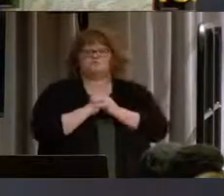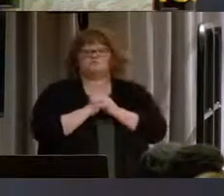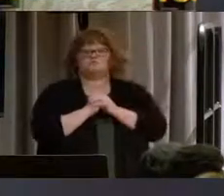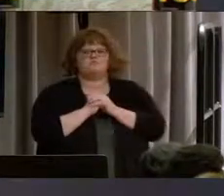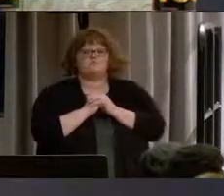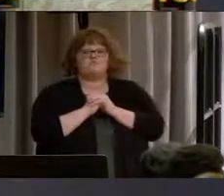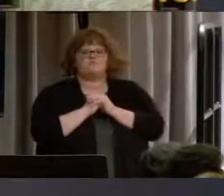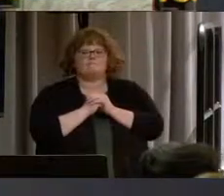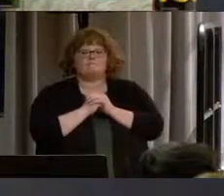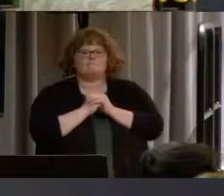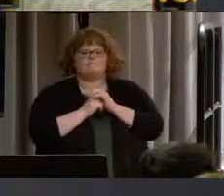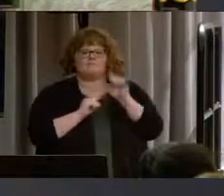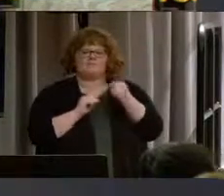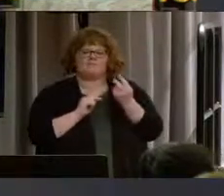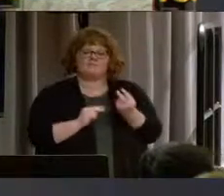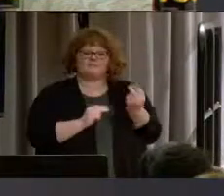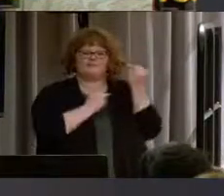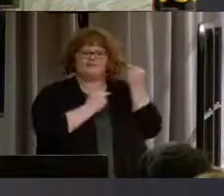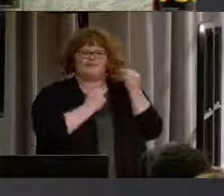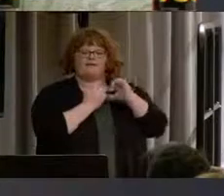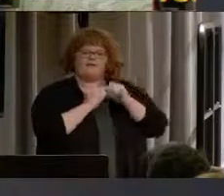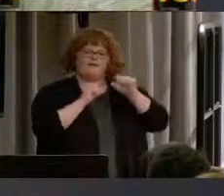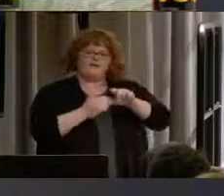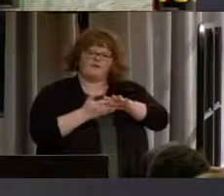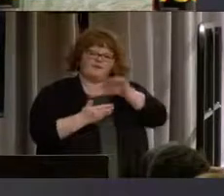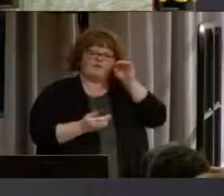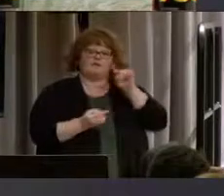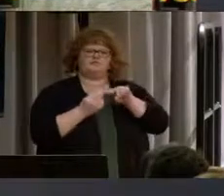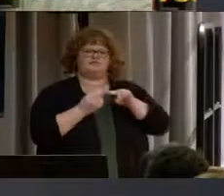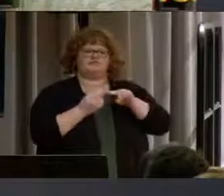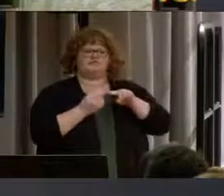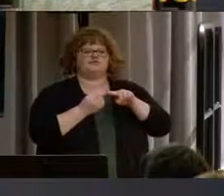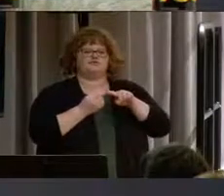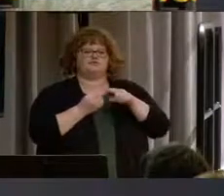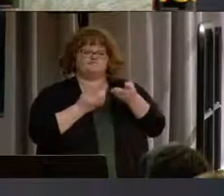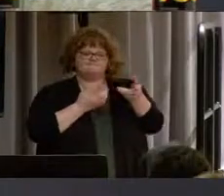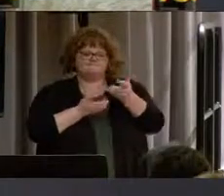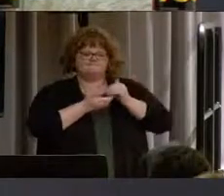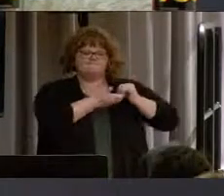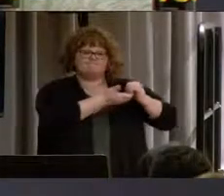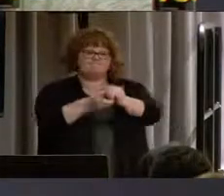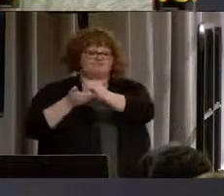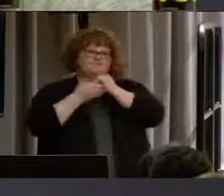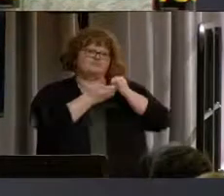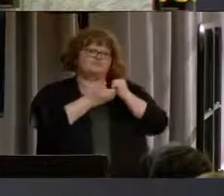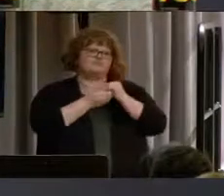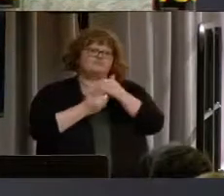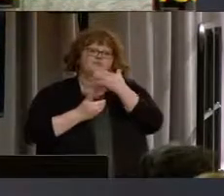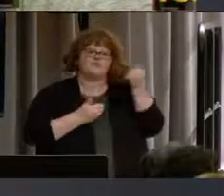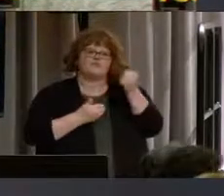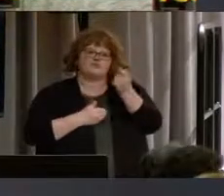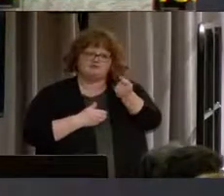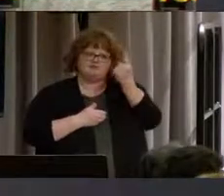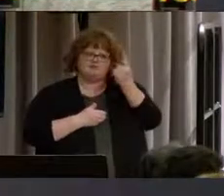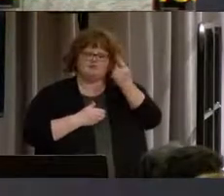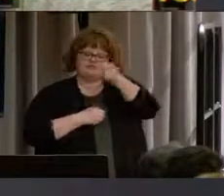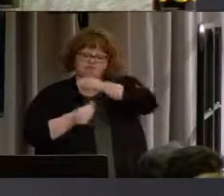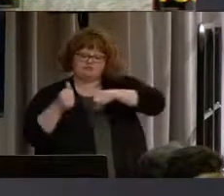might we work together to have more peaceful dialogue, to understand that we can